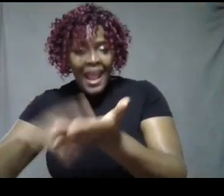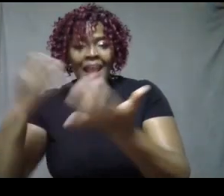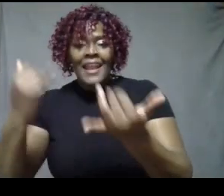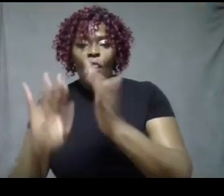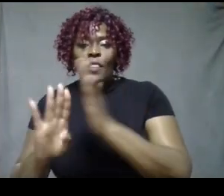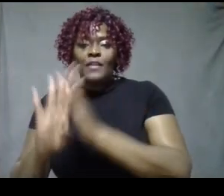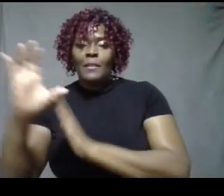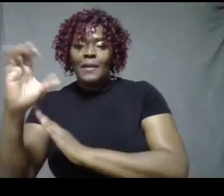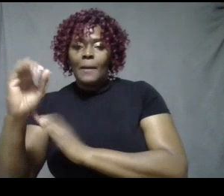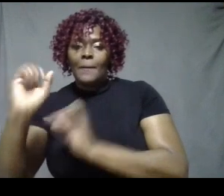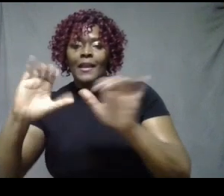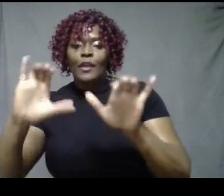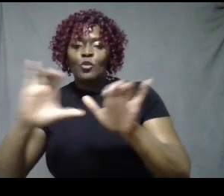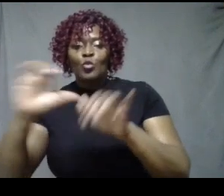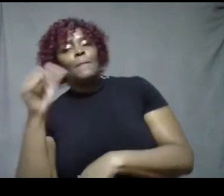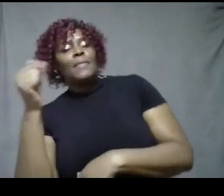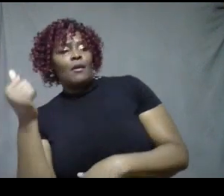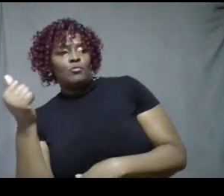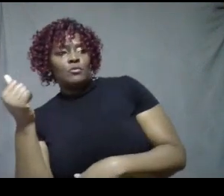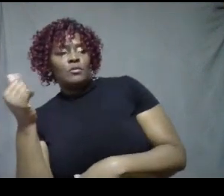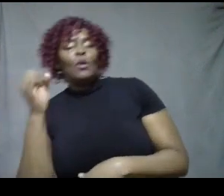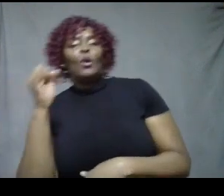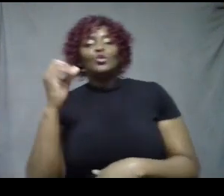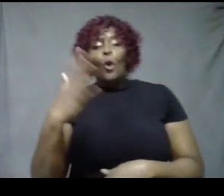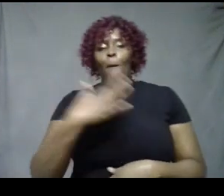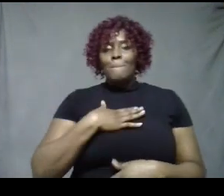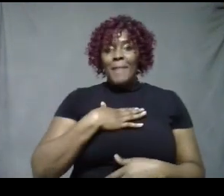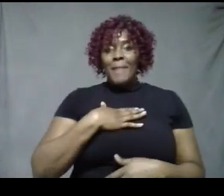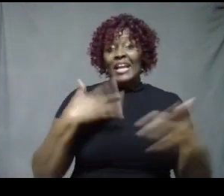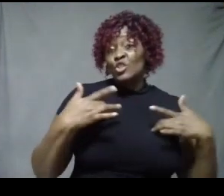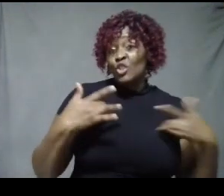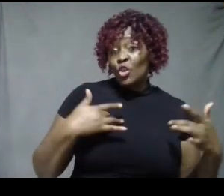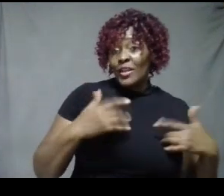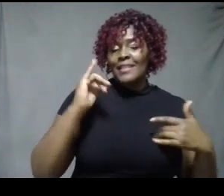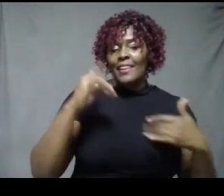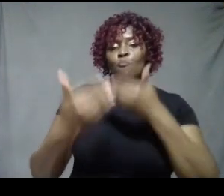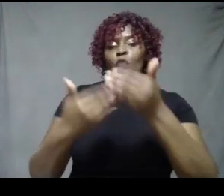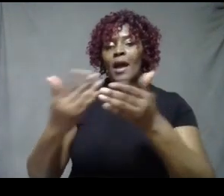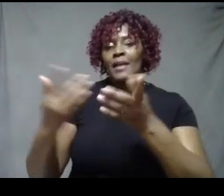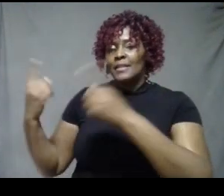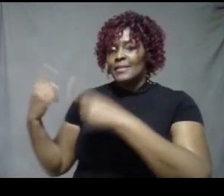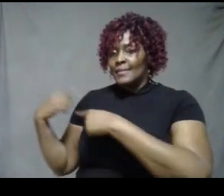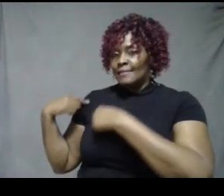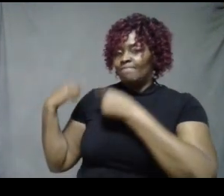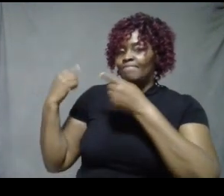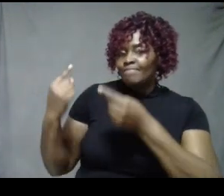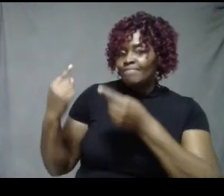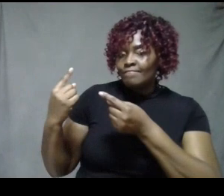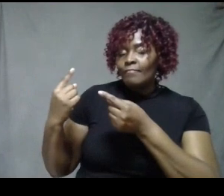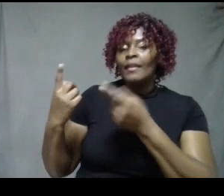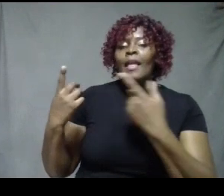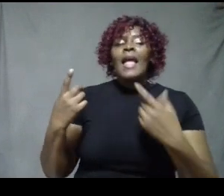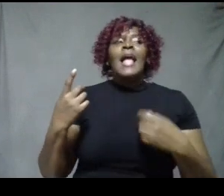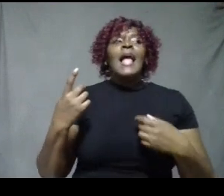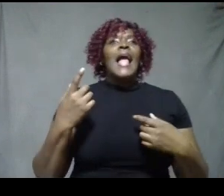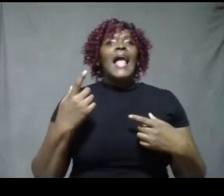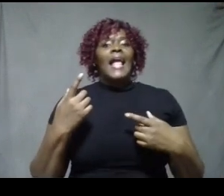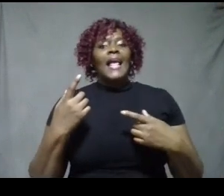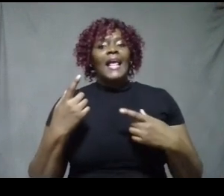something else. So my concern is the process that has taken place. My concern is the lack